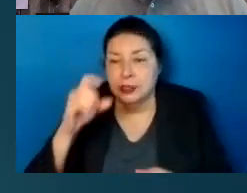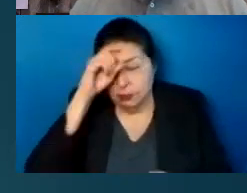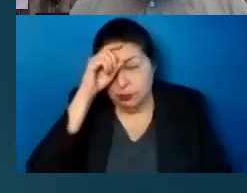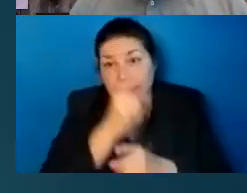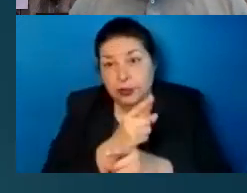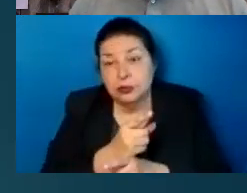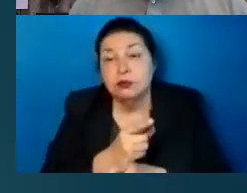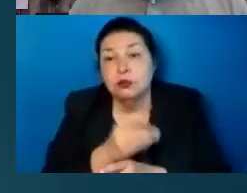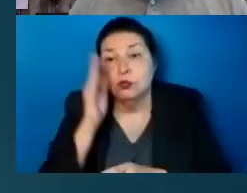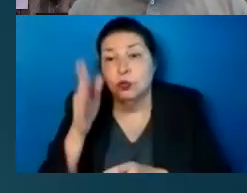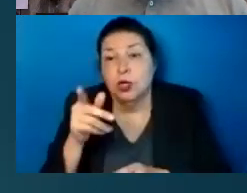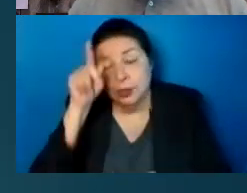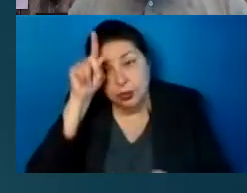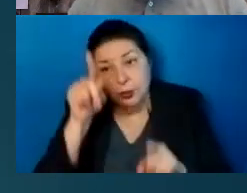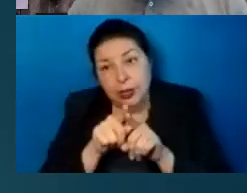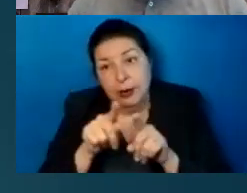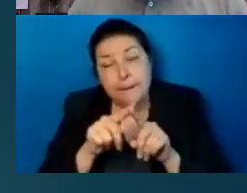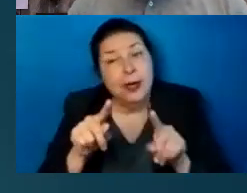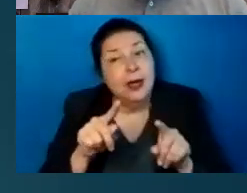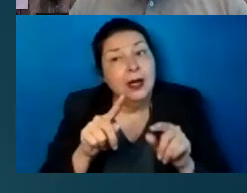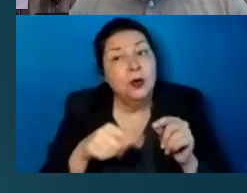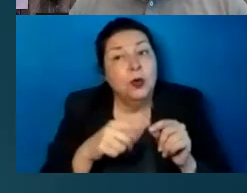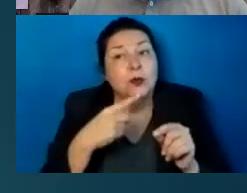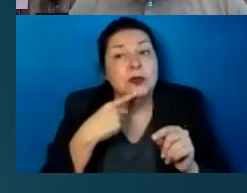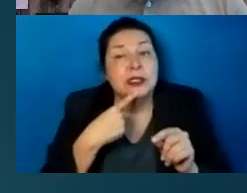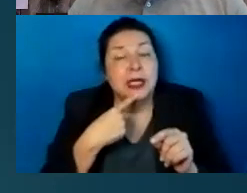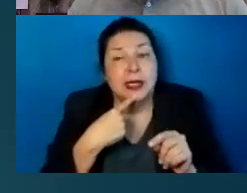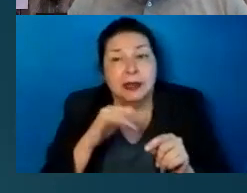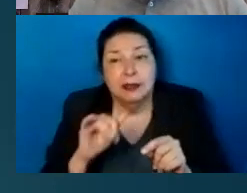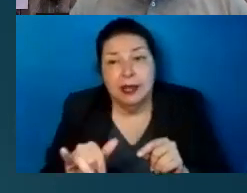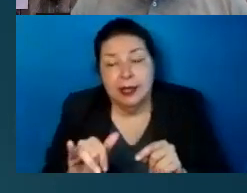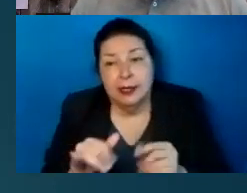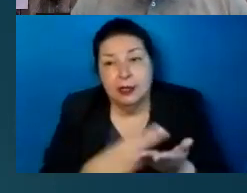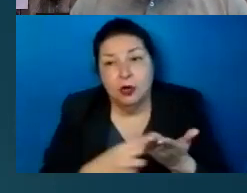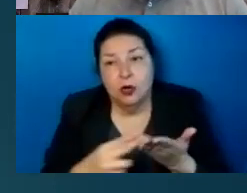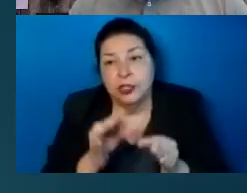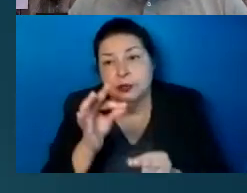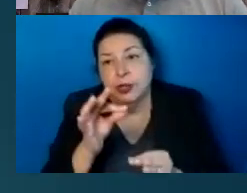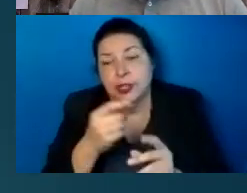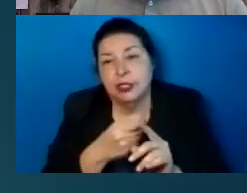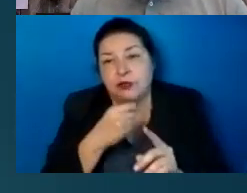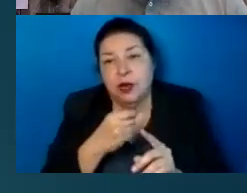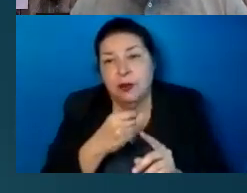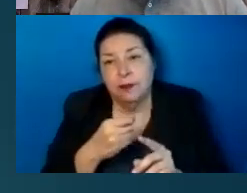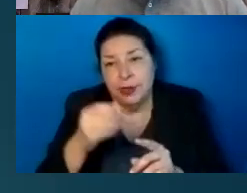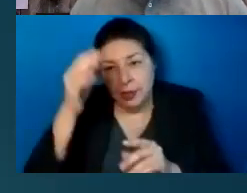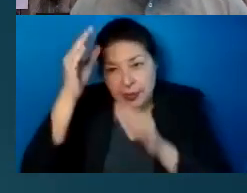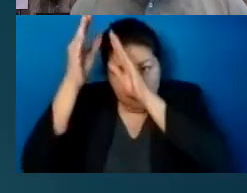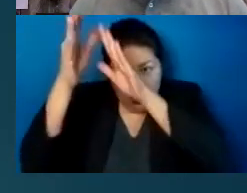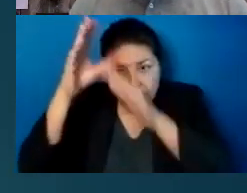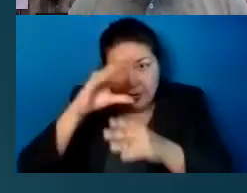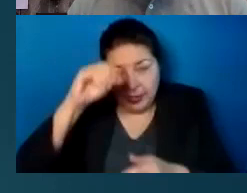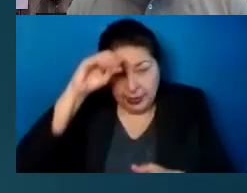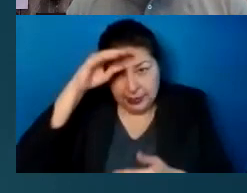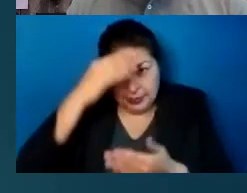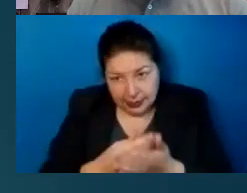agree with. But when we say that the Holy Spirit proceeds from the Father and the Son, as we